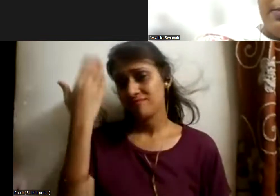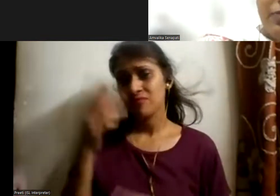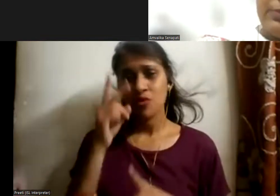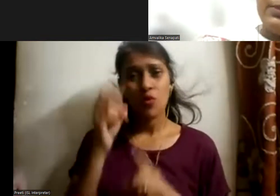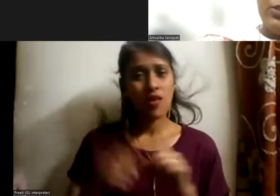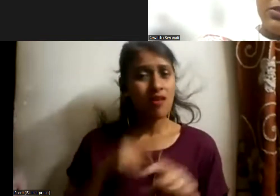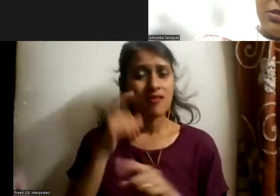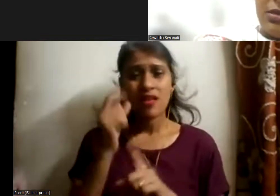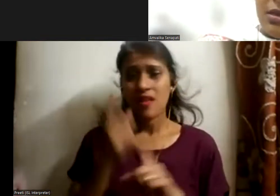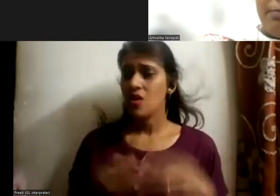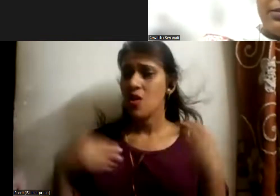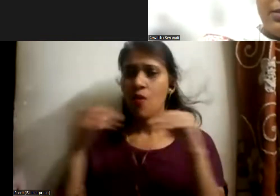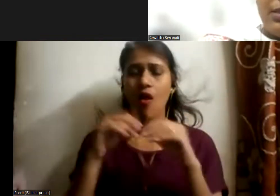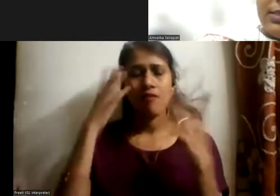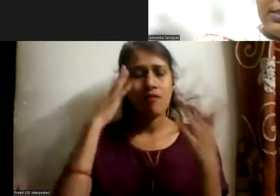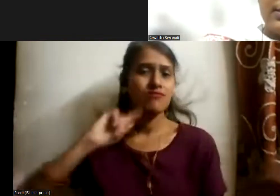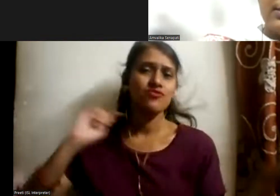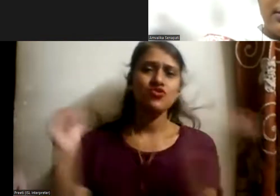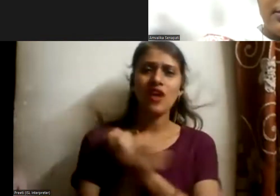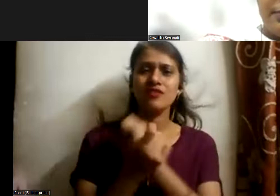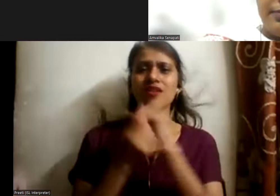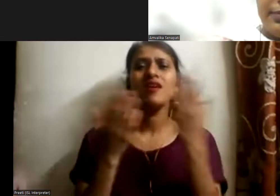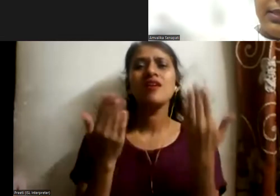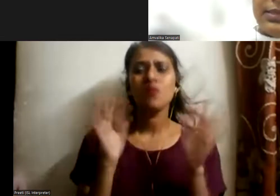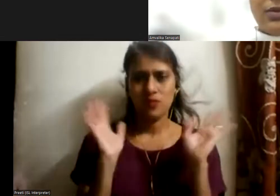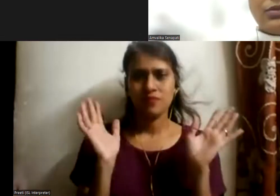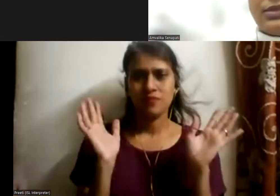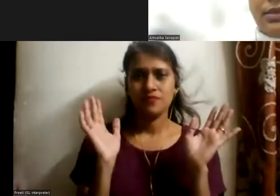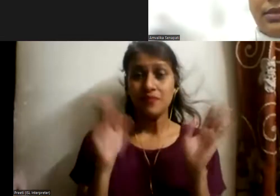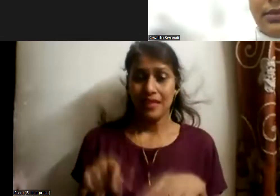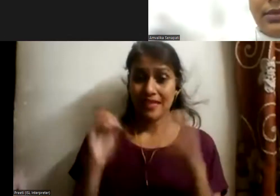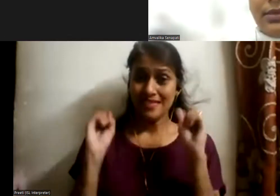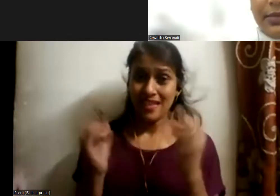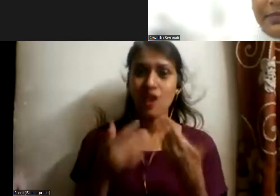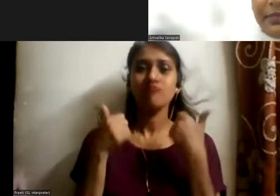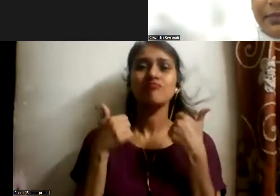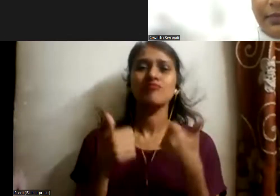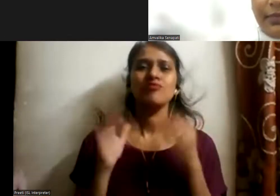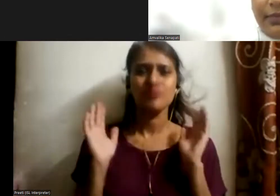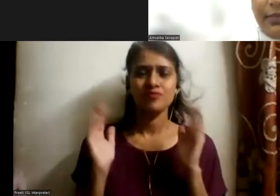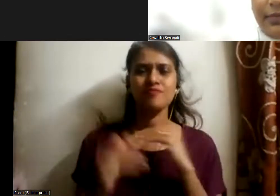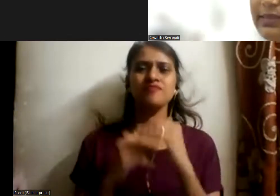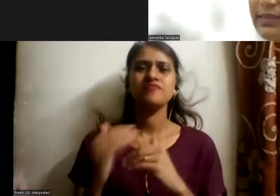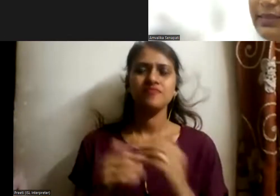to make some visible change. But this is a start. This is a good start.